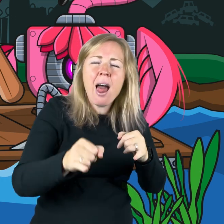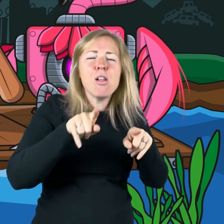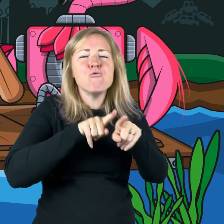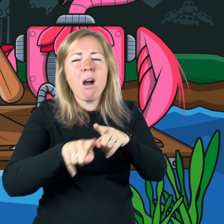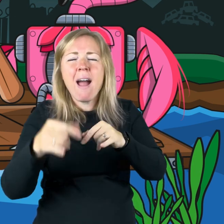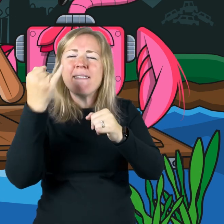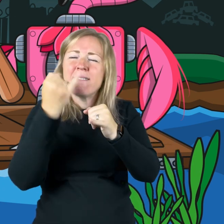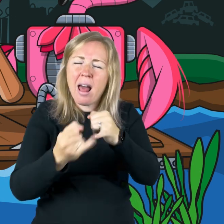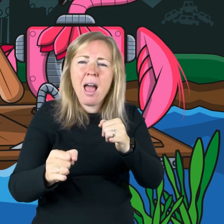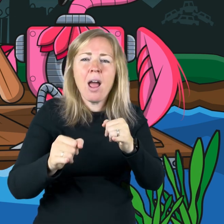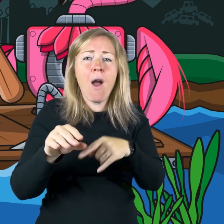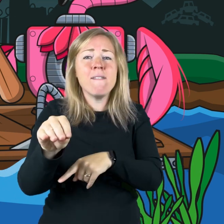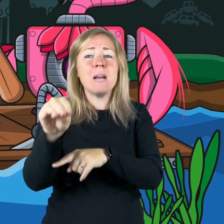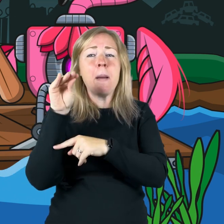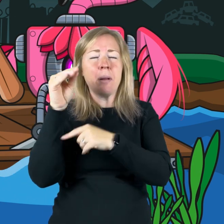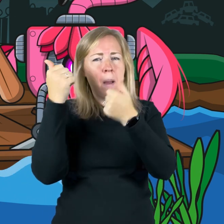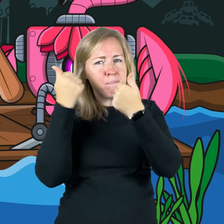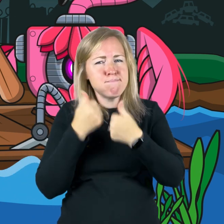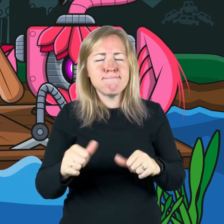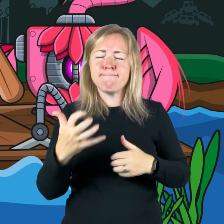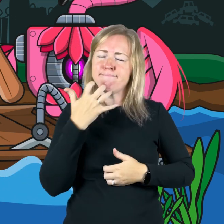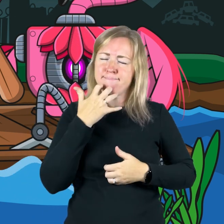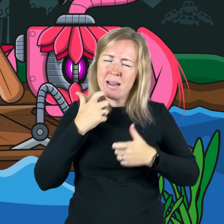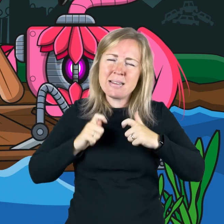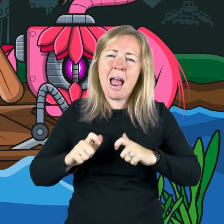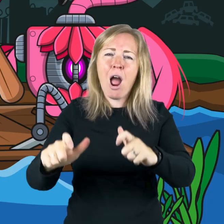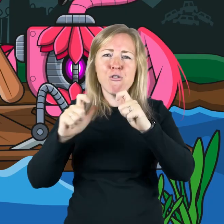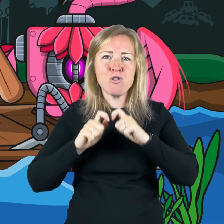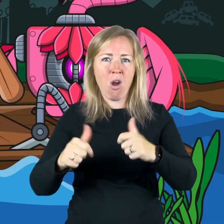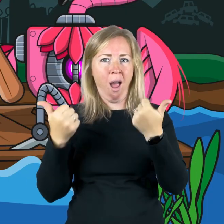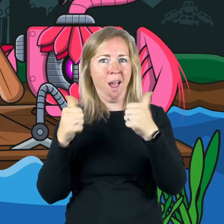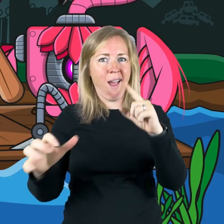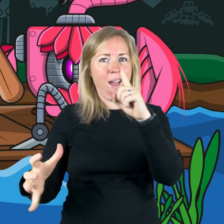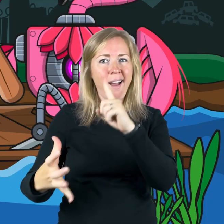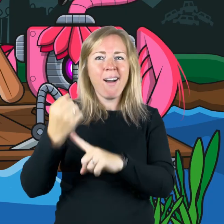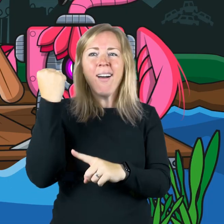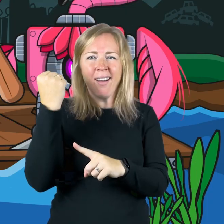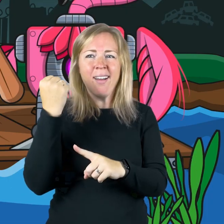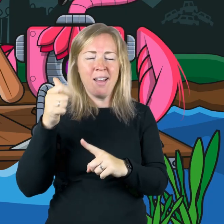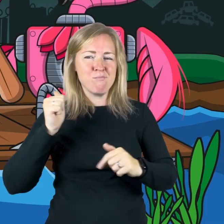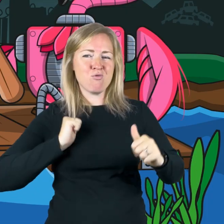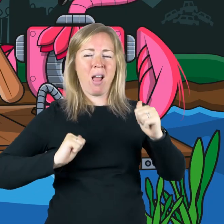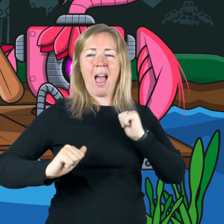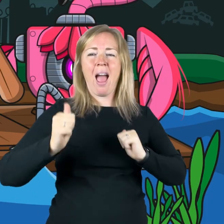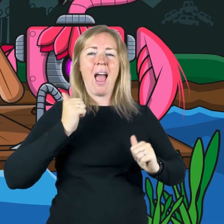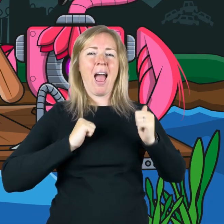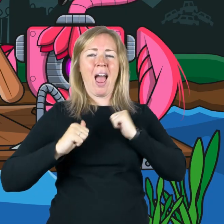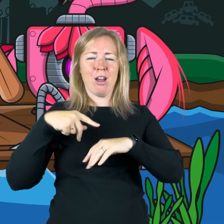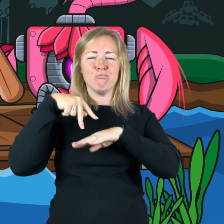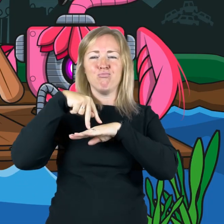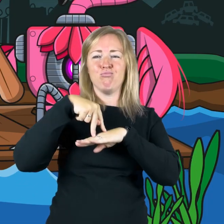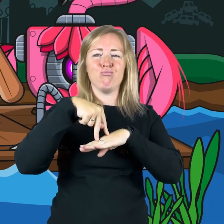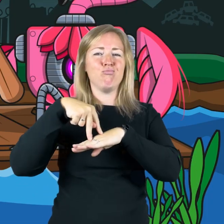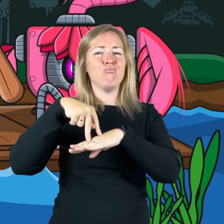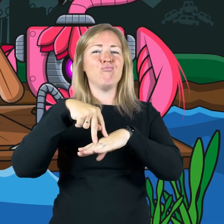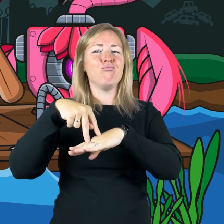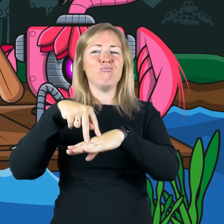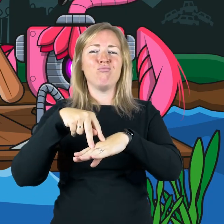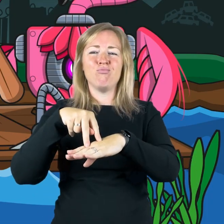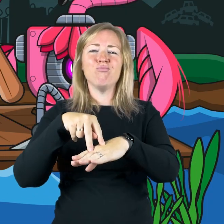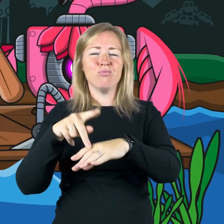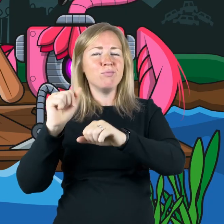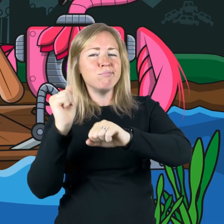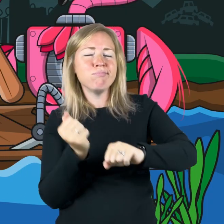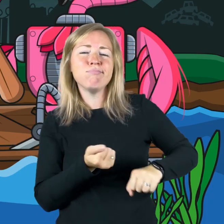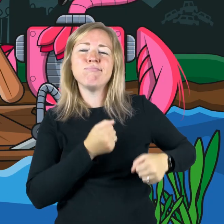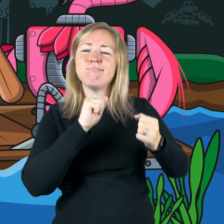flops, Flamingo's determination paid off. Perched proudly atop of her sturdy raft, all